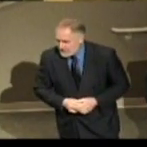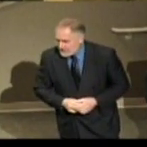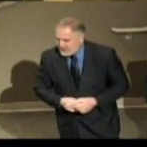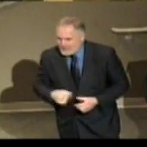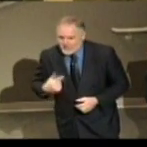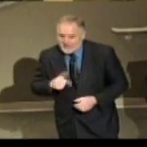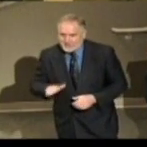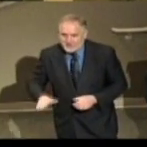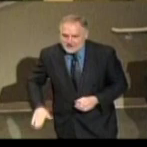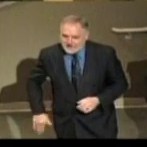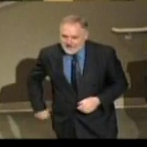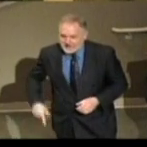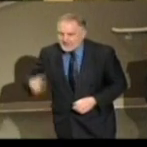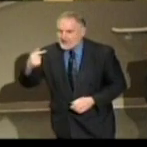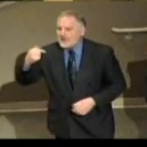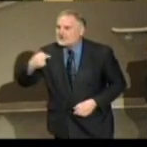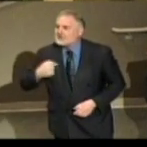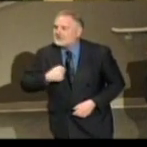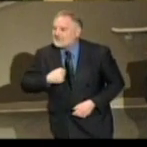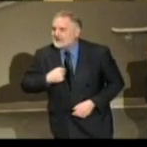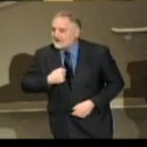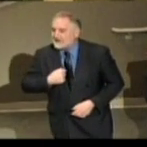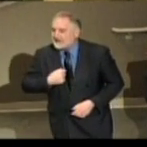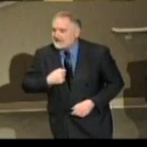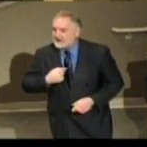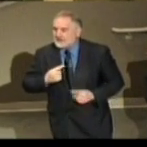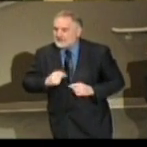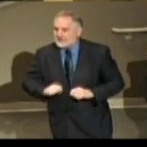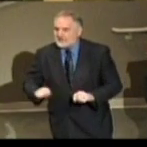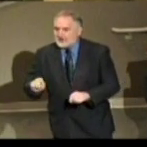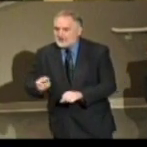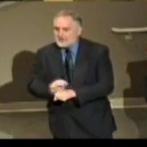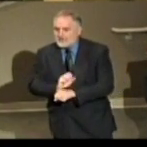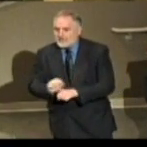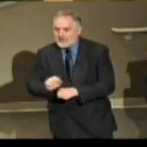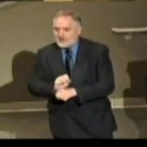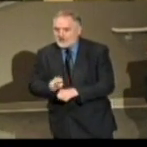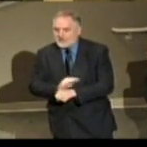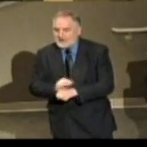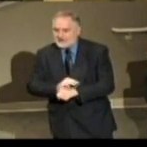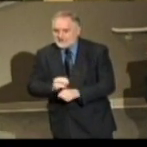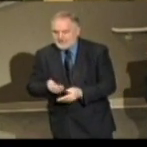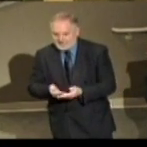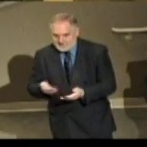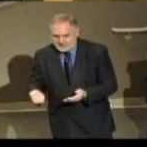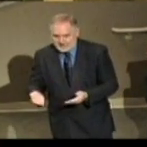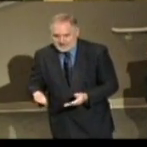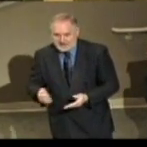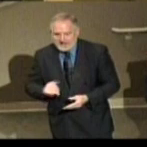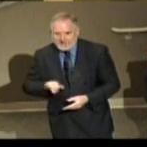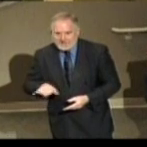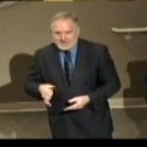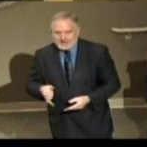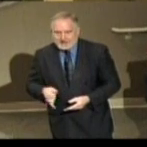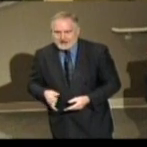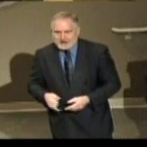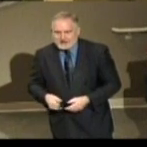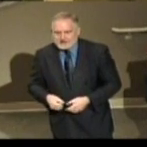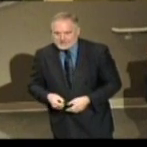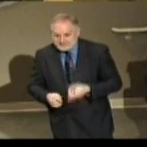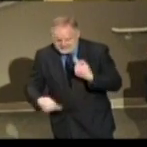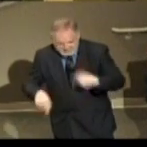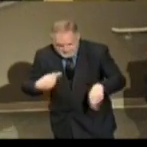We were late totally because of me and trying to work on a ministry matter. And then I just got all over her for